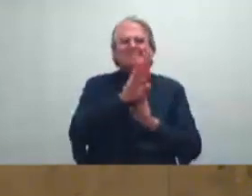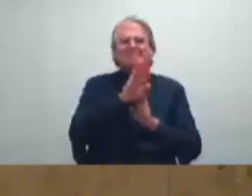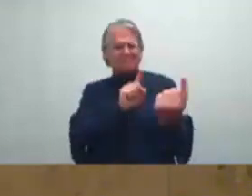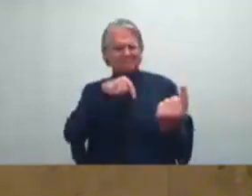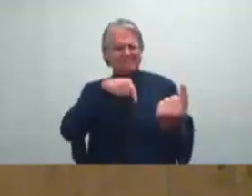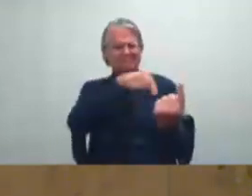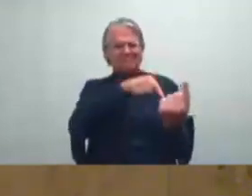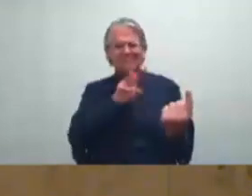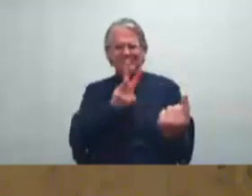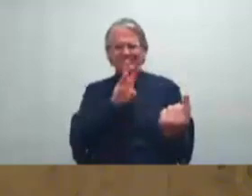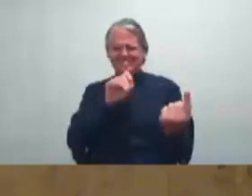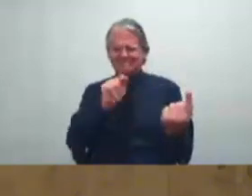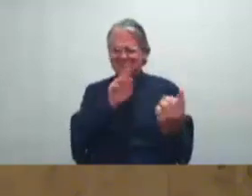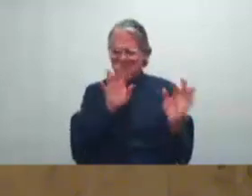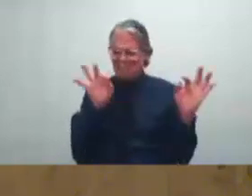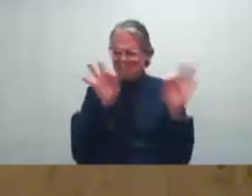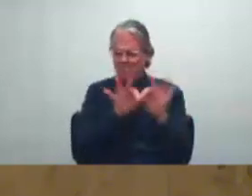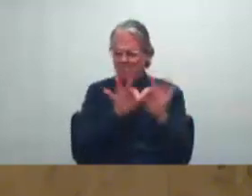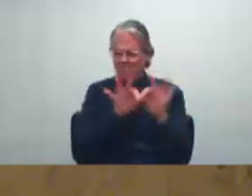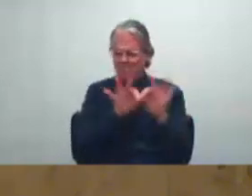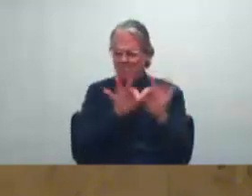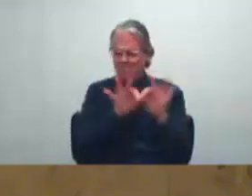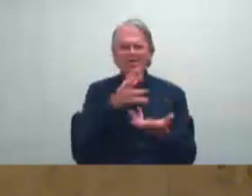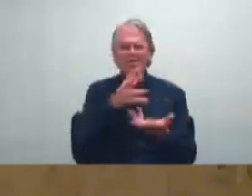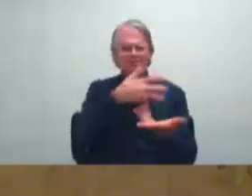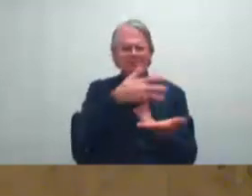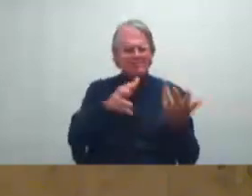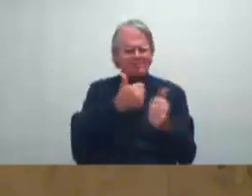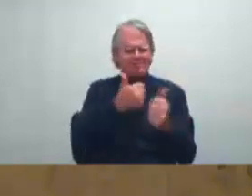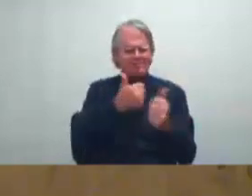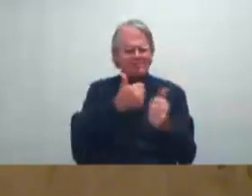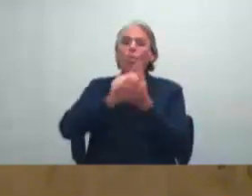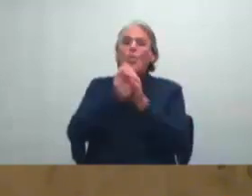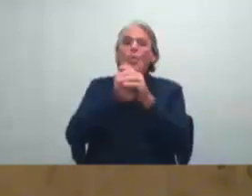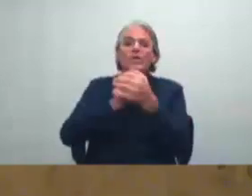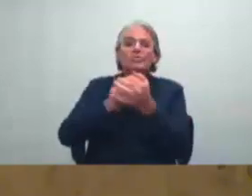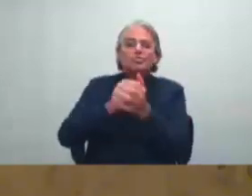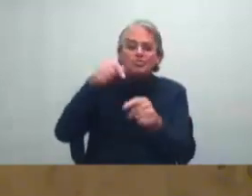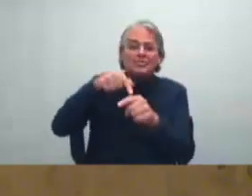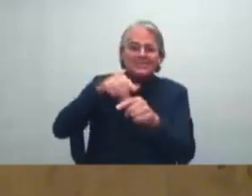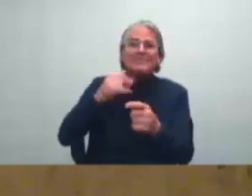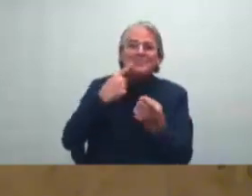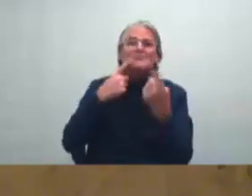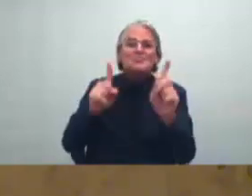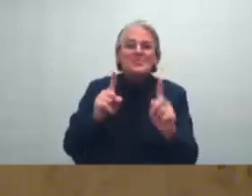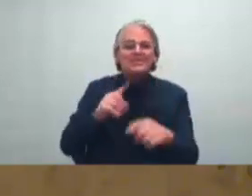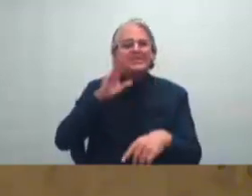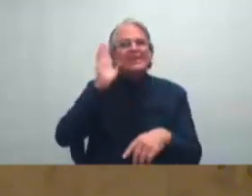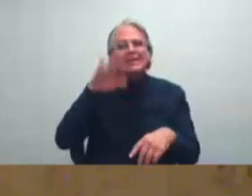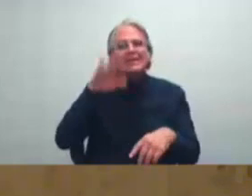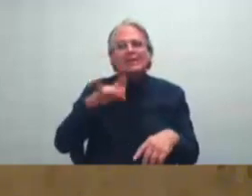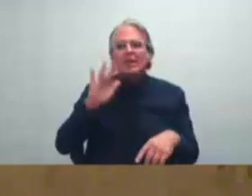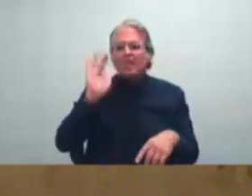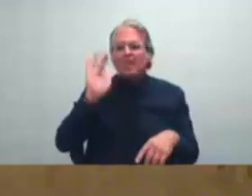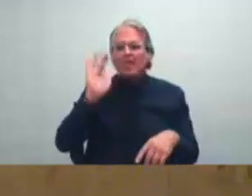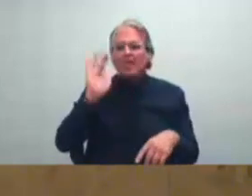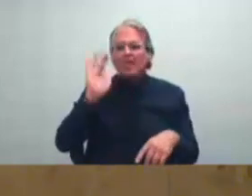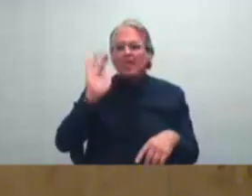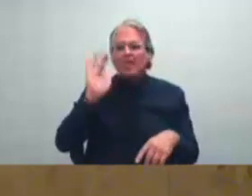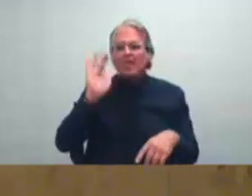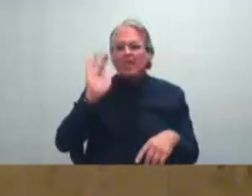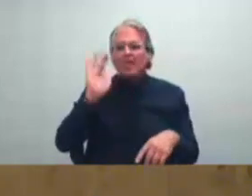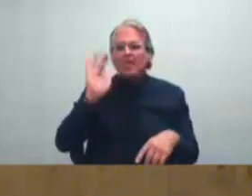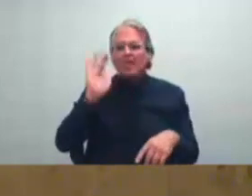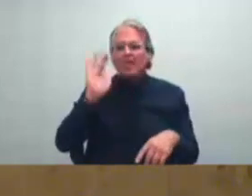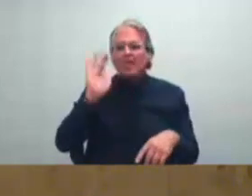one is wash your hands. Keep washing your hands. We know that works. I know it's tough, but we will get through this together. But I want you to prove